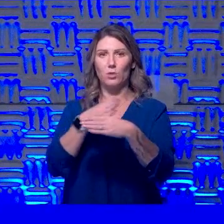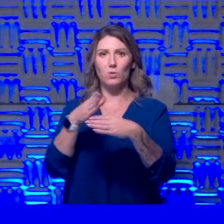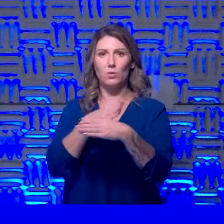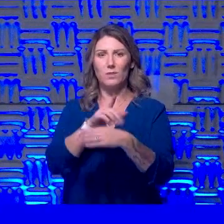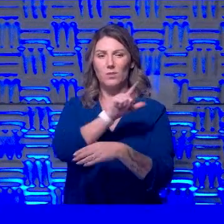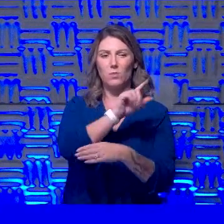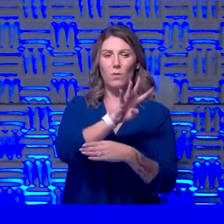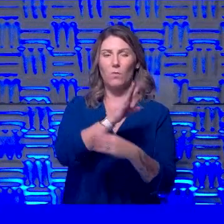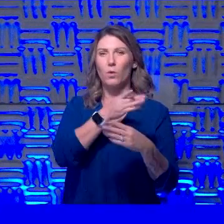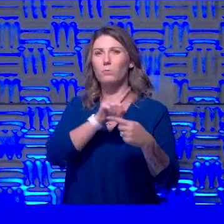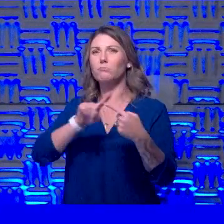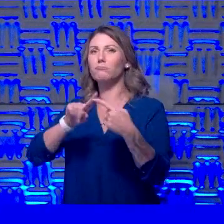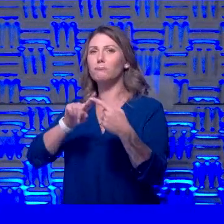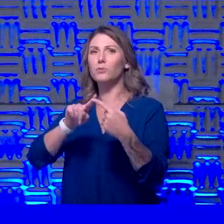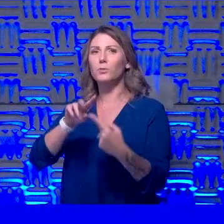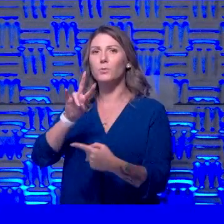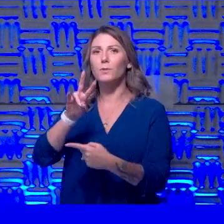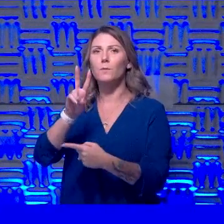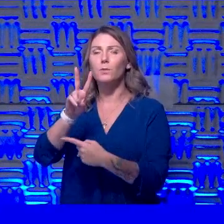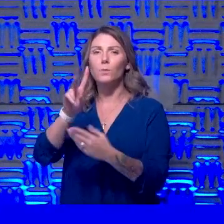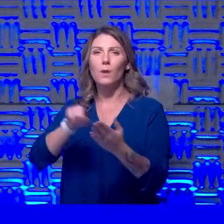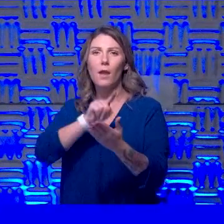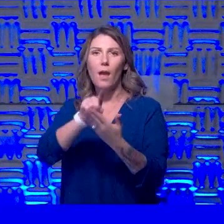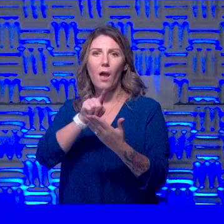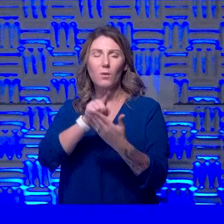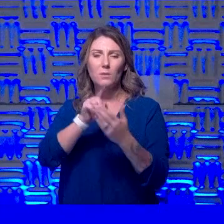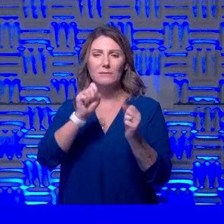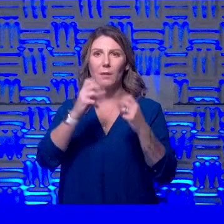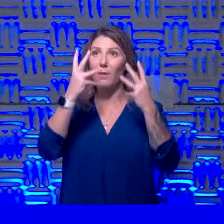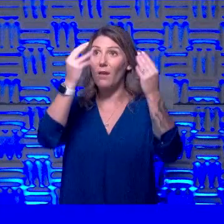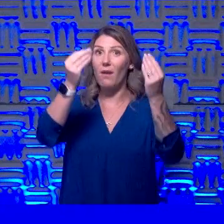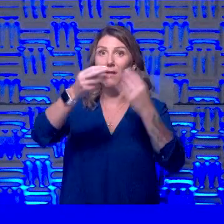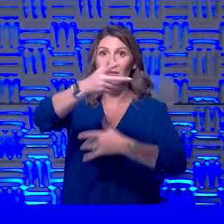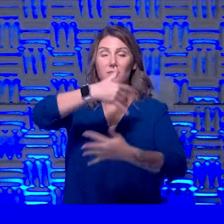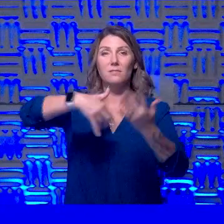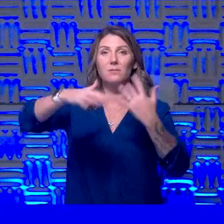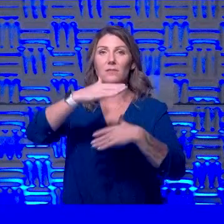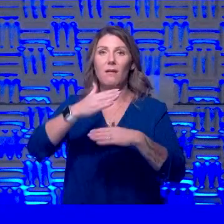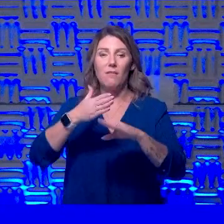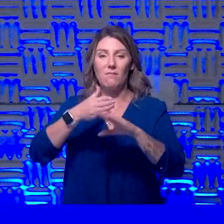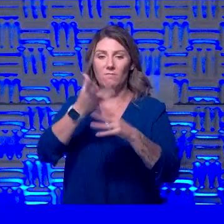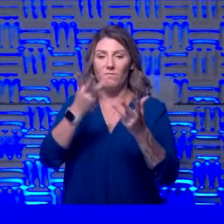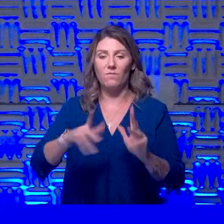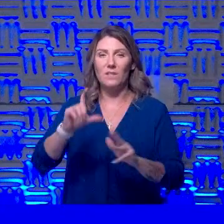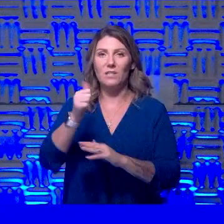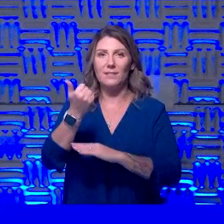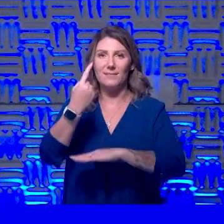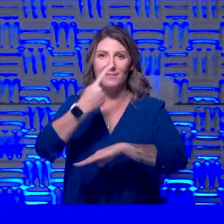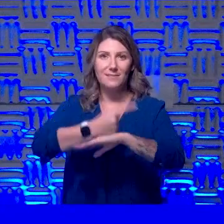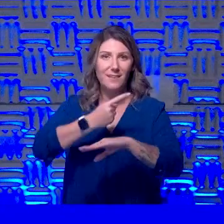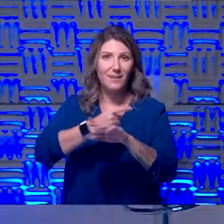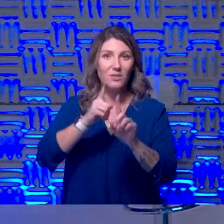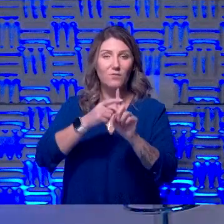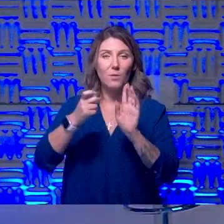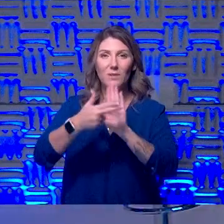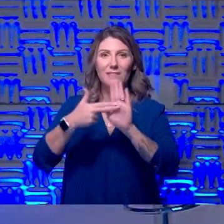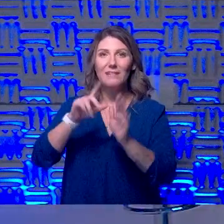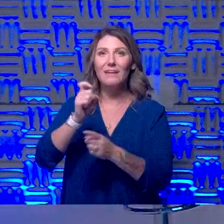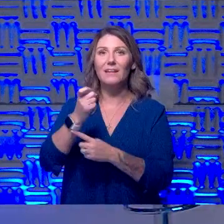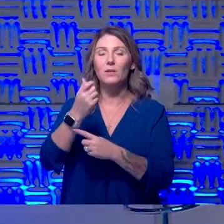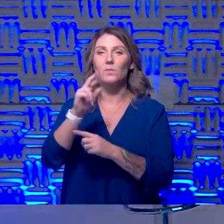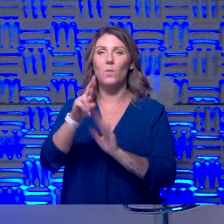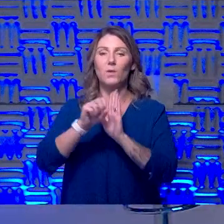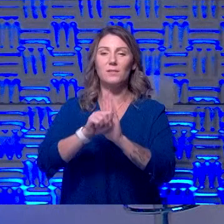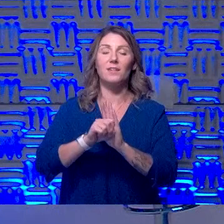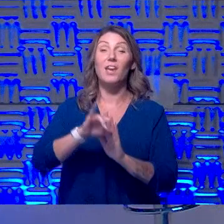but typically you can get back into society after 10 days from diagnosis or 10 days from onset of symptoms. Gene, who